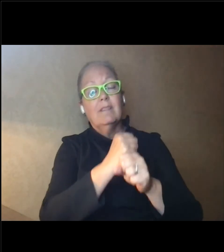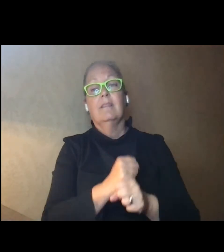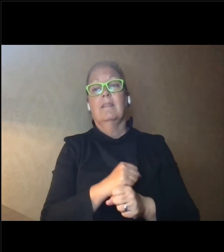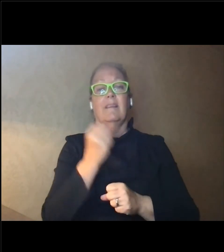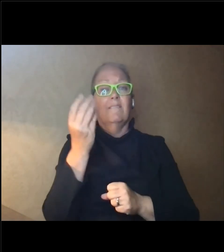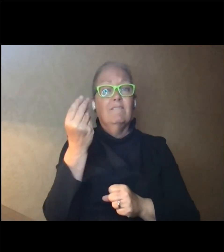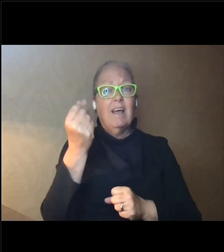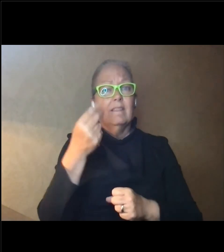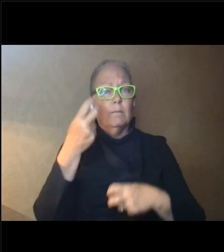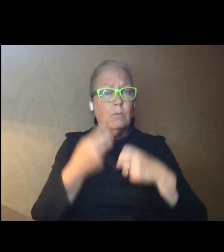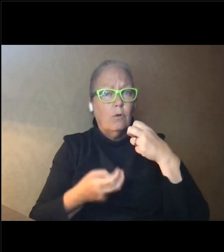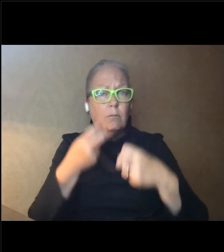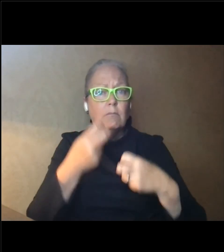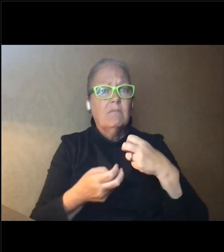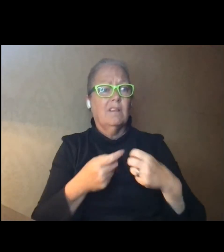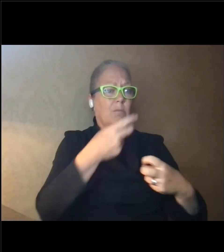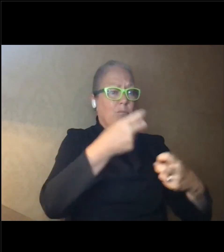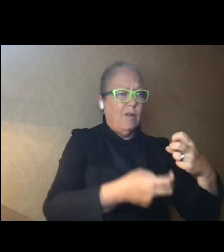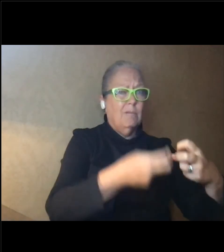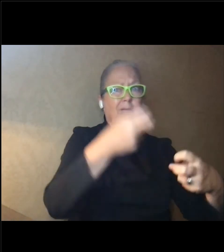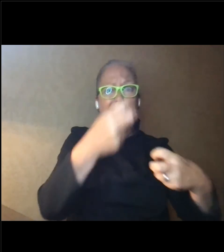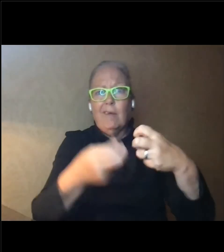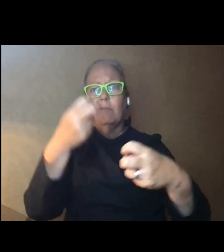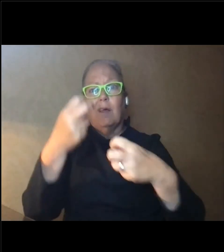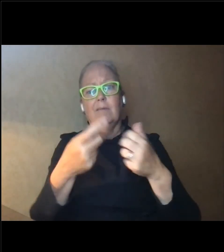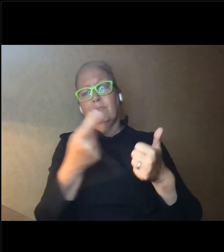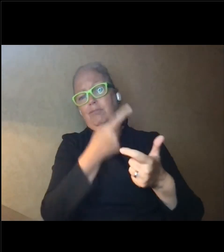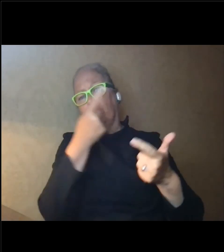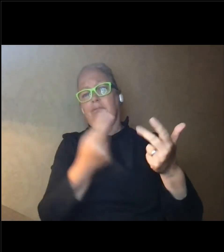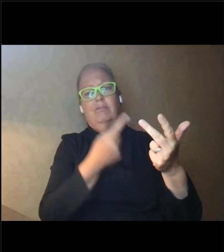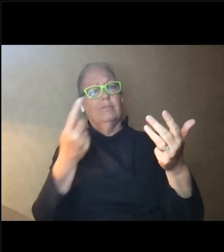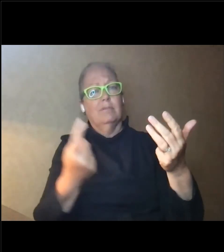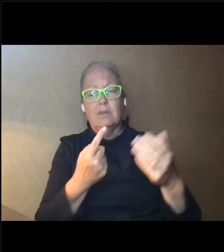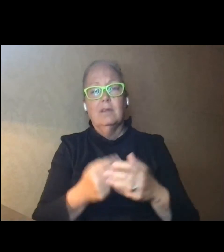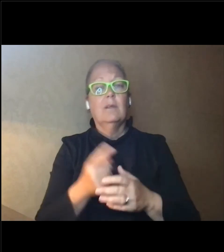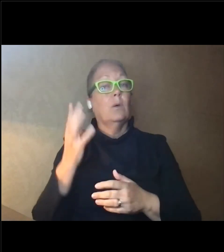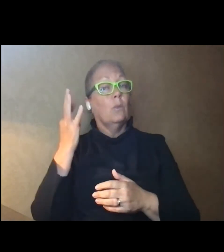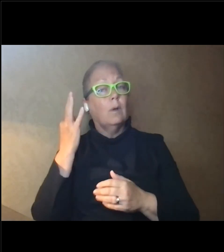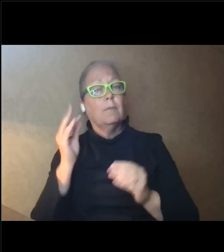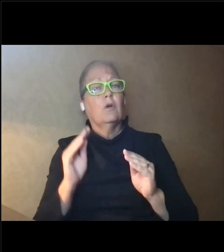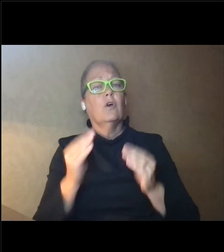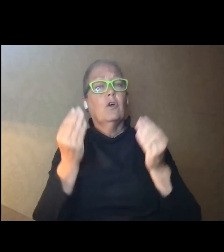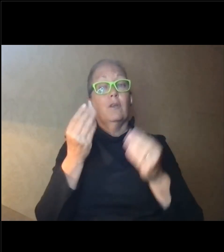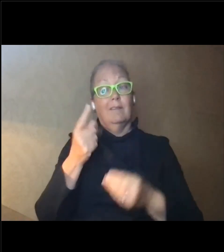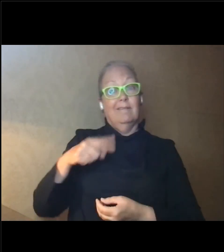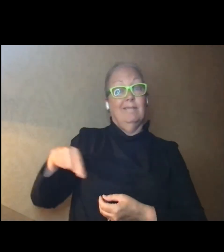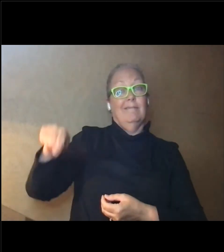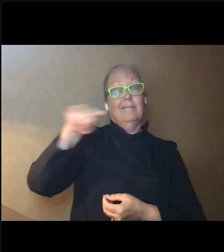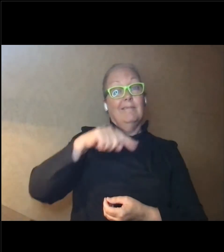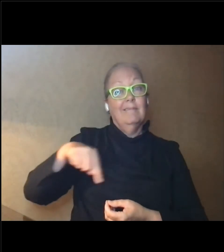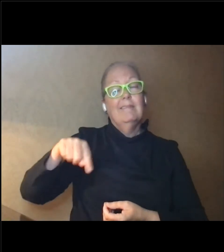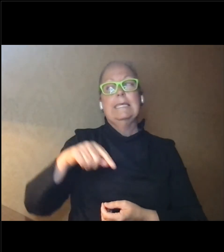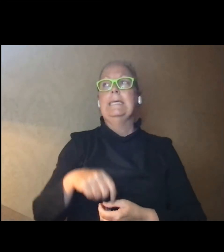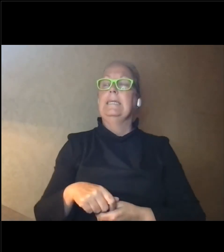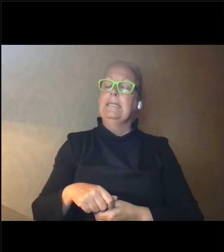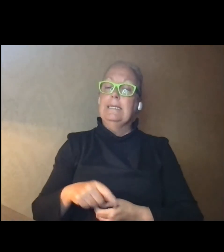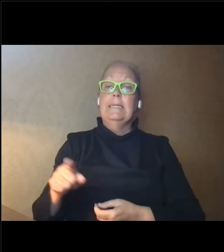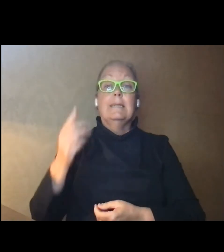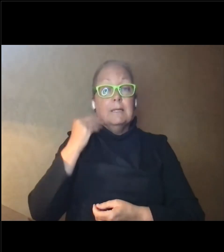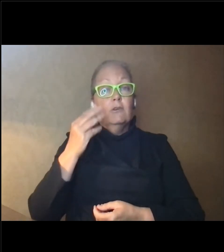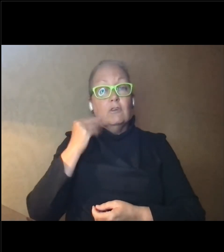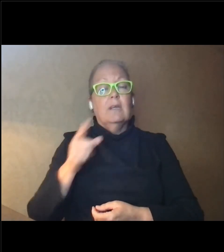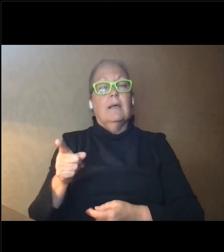and as we know, the women and girls are bearing a lot of this burden, especially